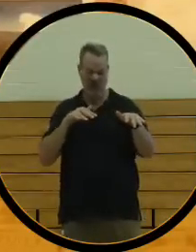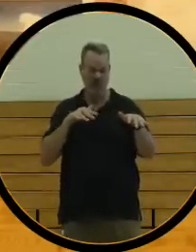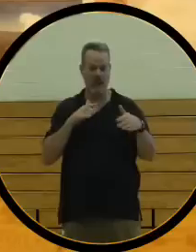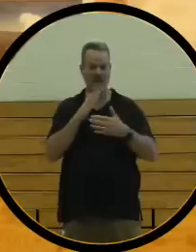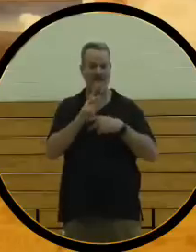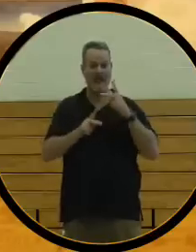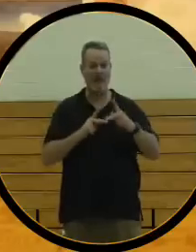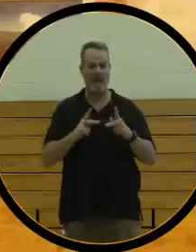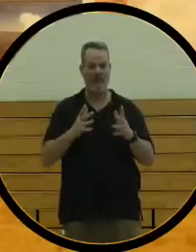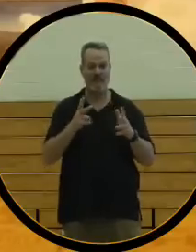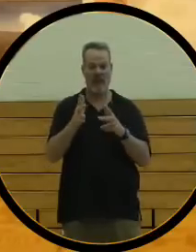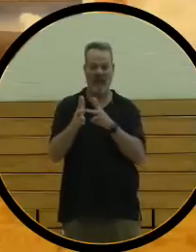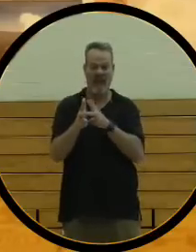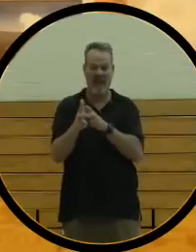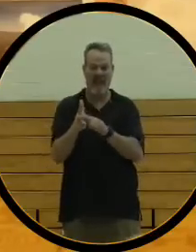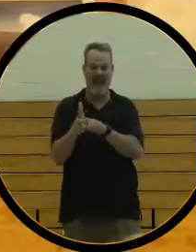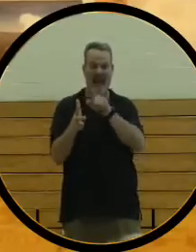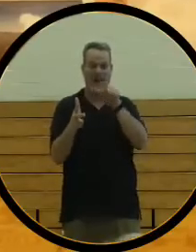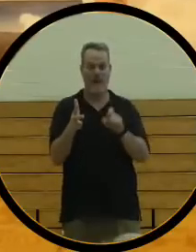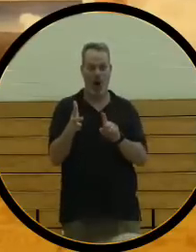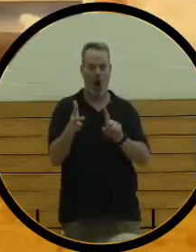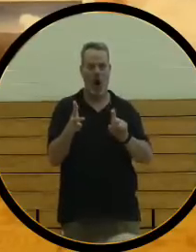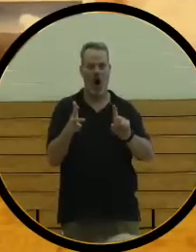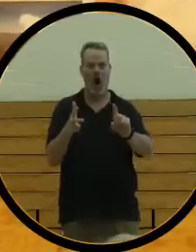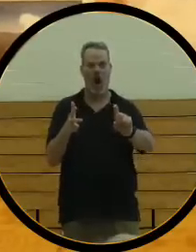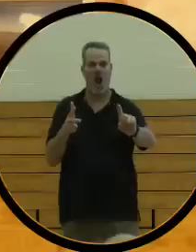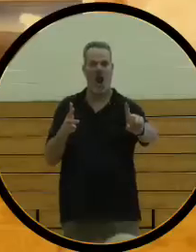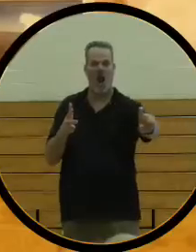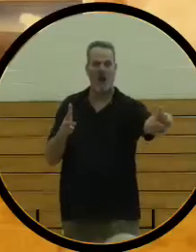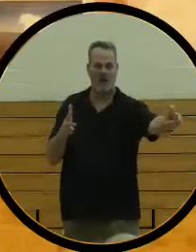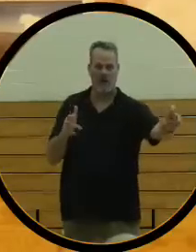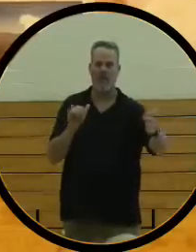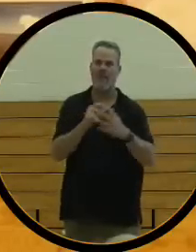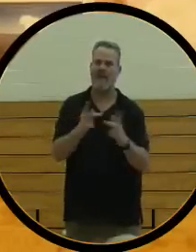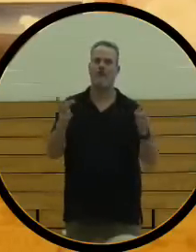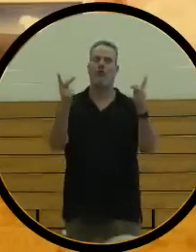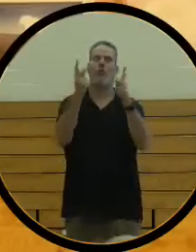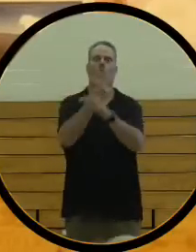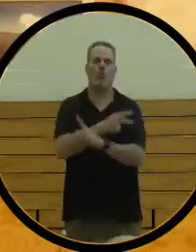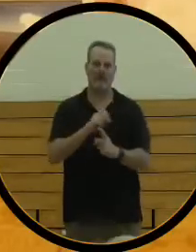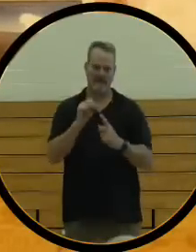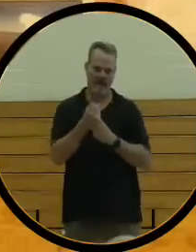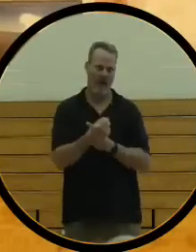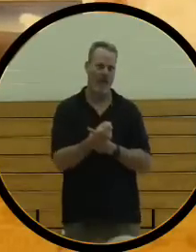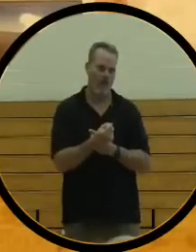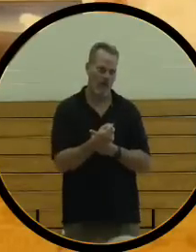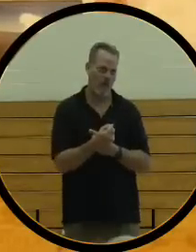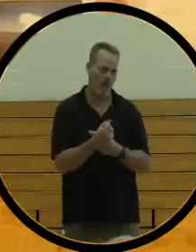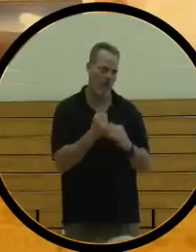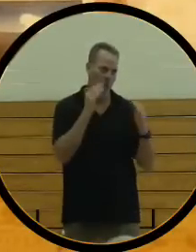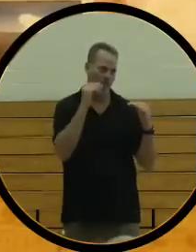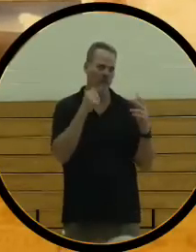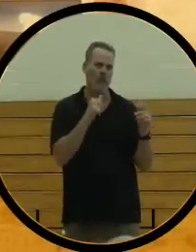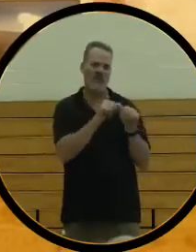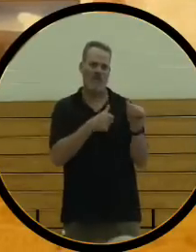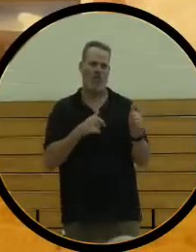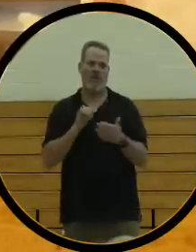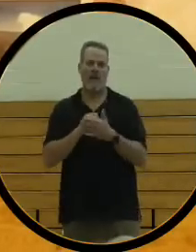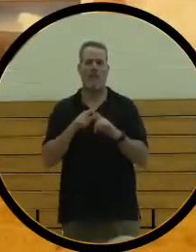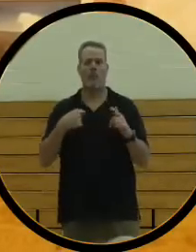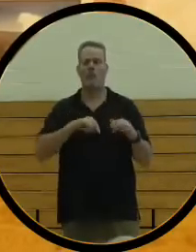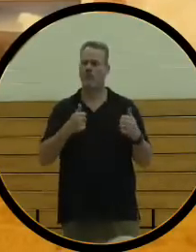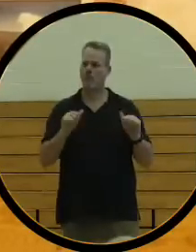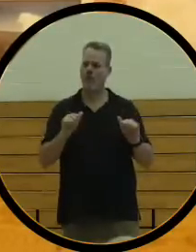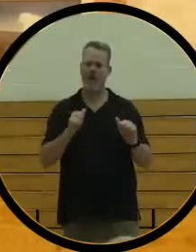have to leave their cars or something. That would be the absolute worst case scenario. And hopefully we can avoid that. And we're trying to work our best to